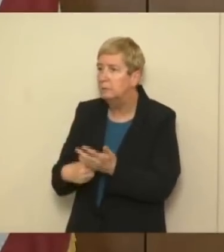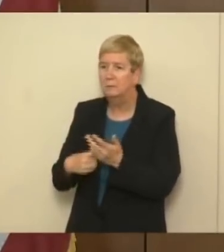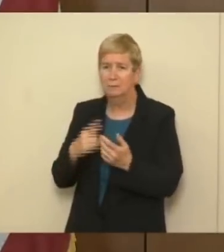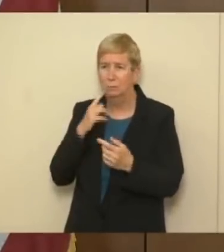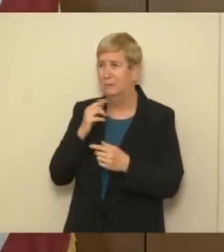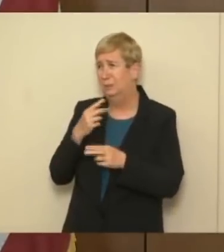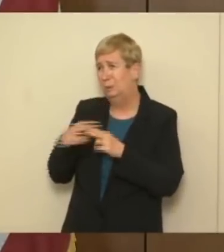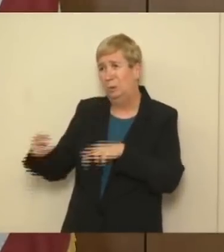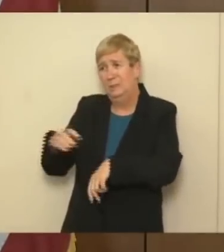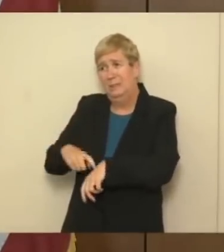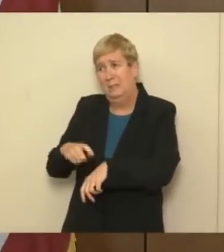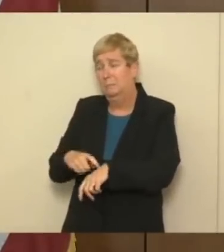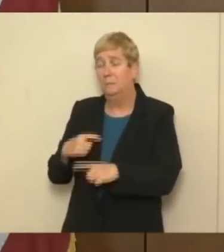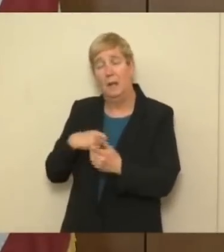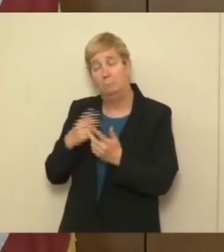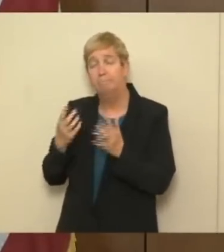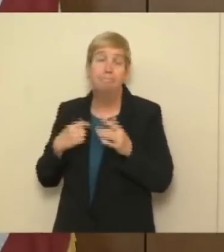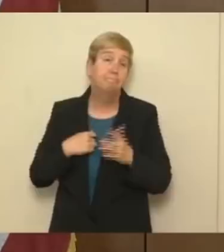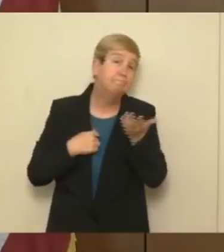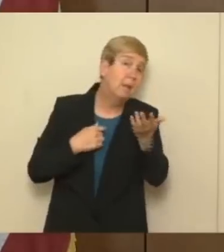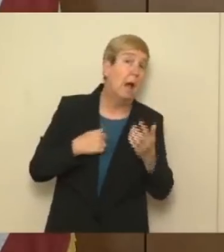And I am quite pleased.